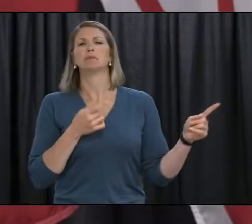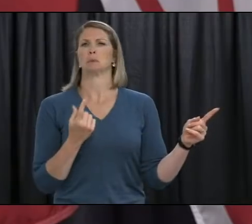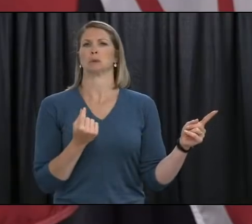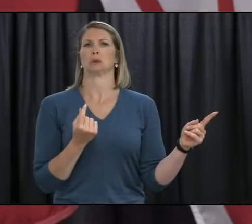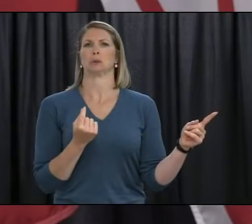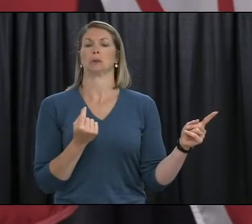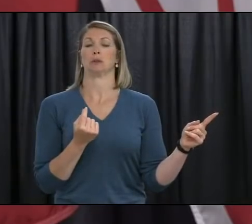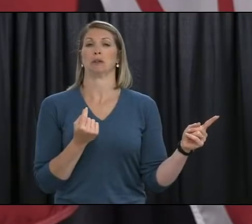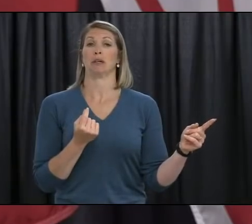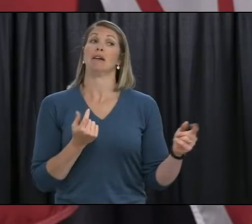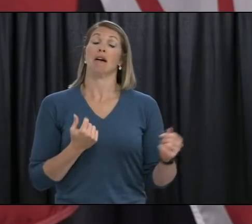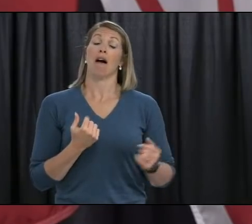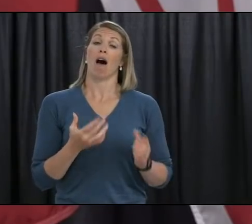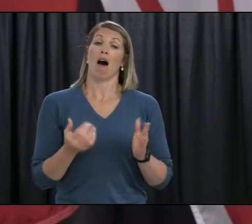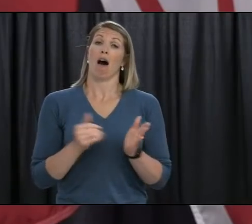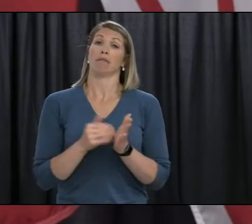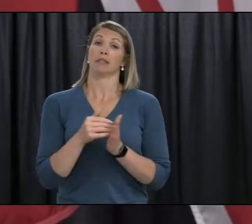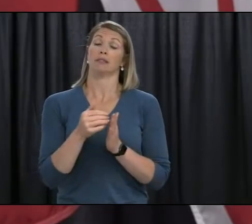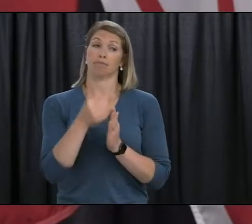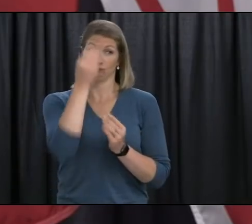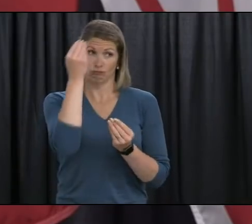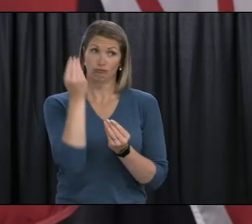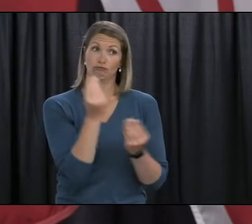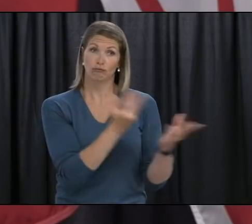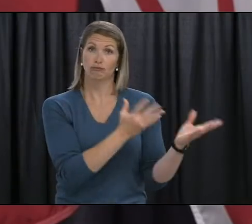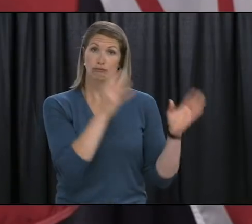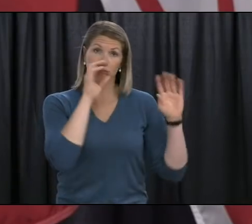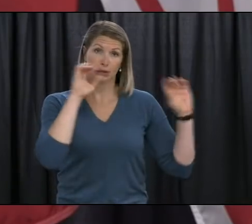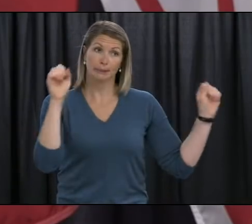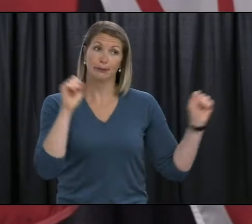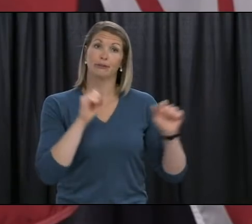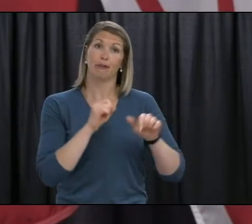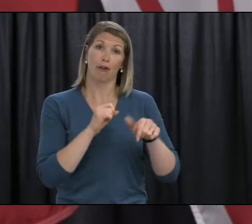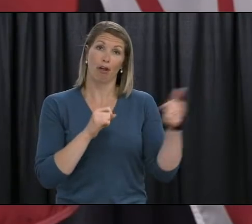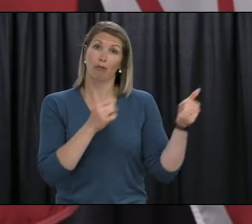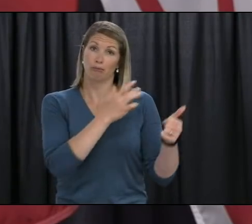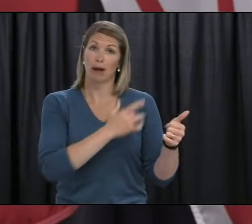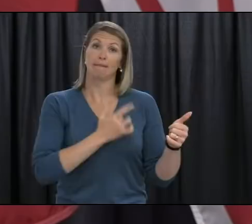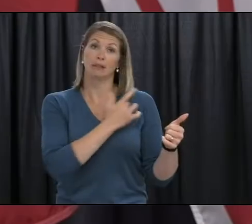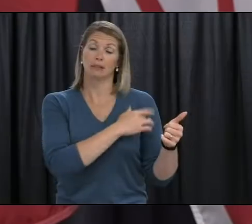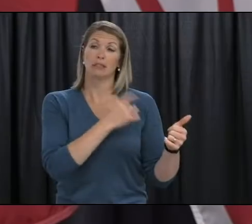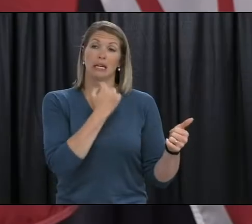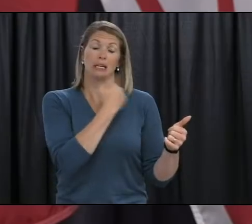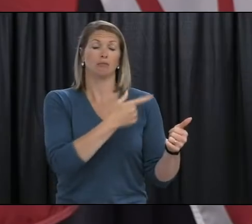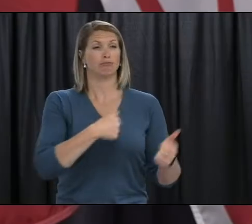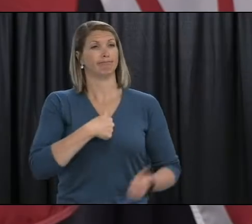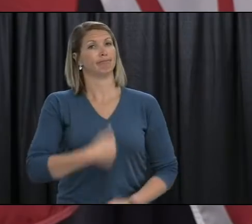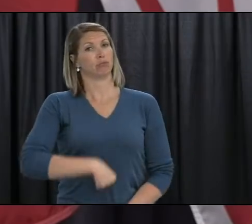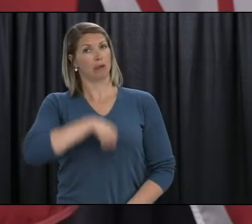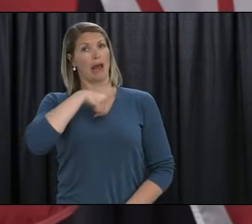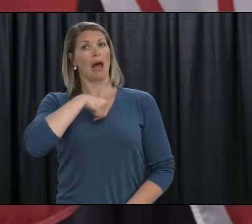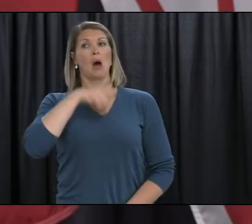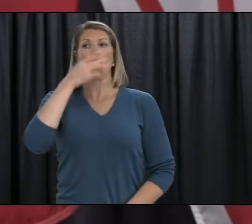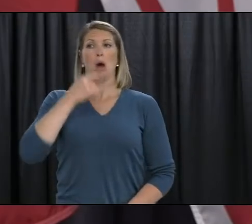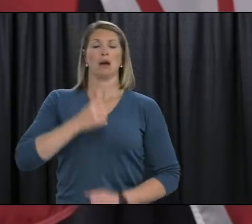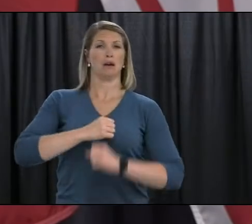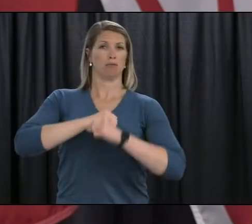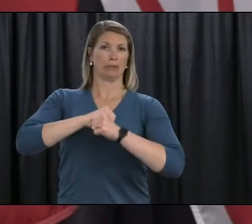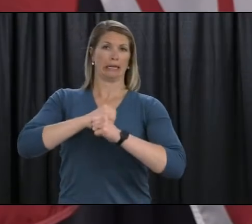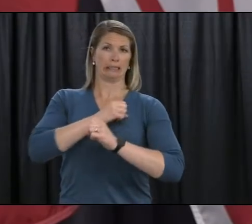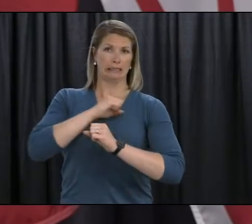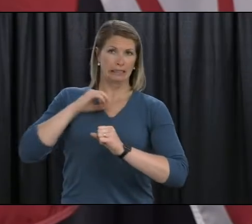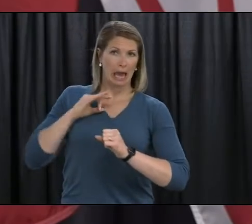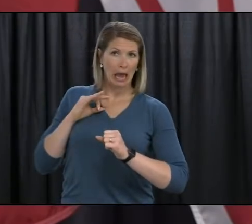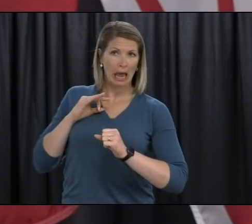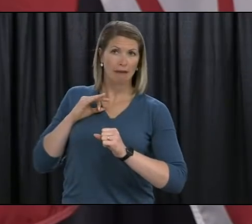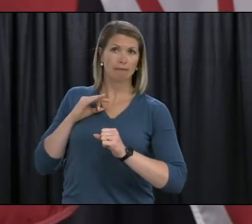of the monitoring that's happening and the regulations that we have in place in Newfoundland and Labrador to protect the staff that work there,